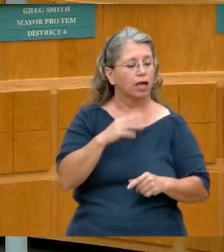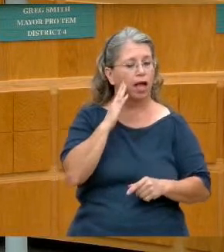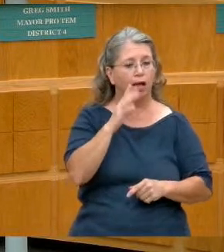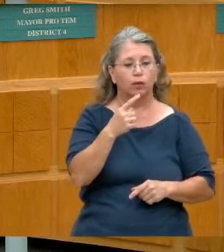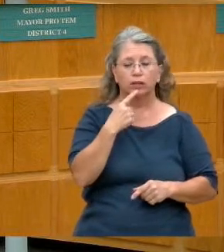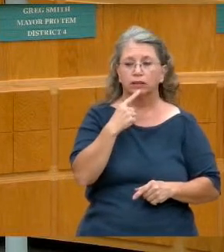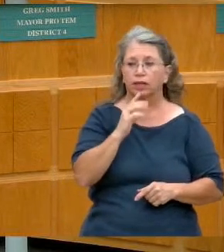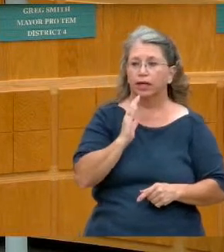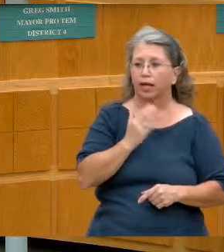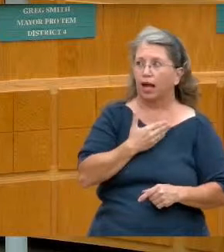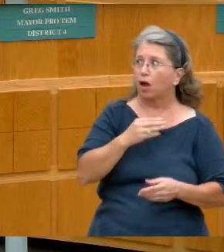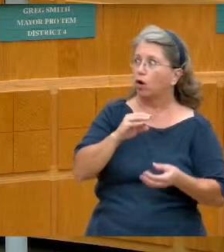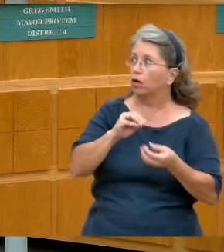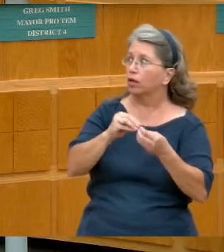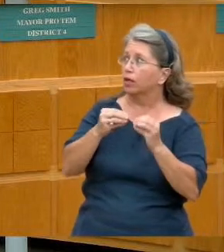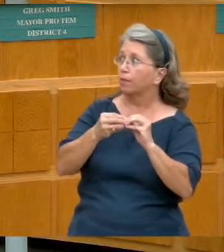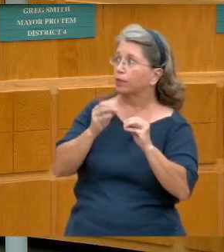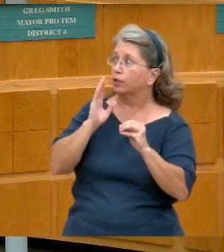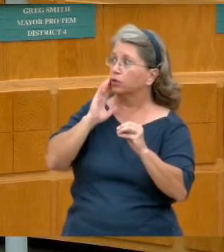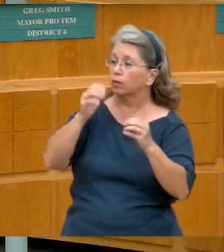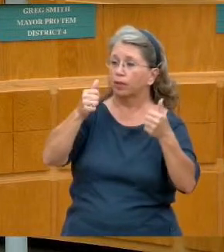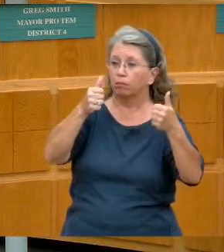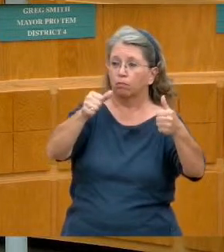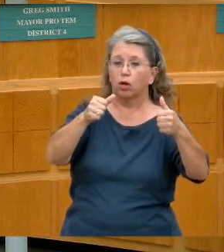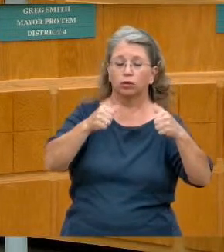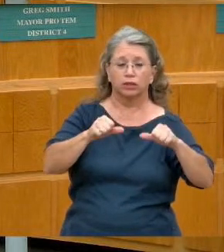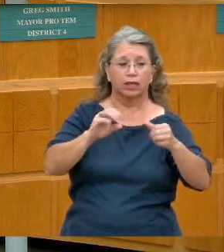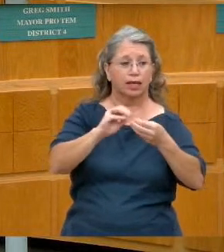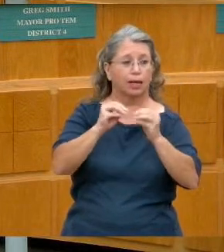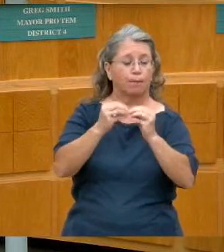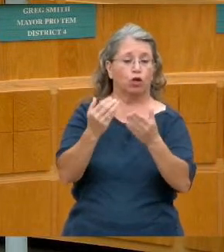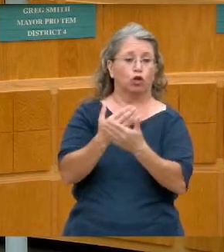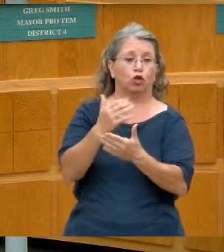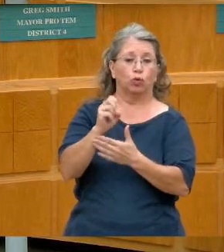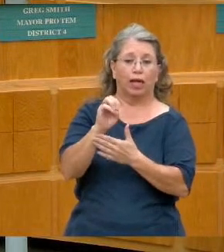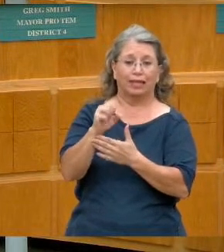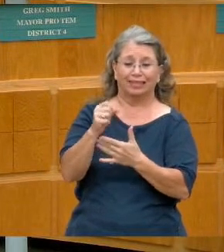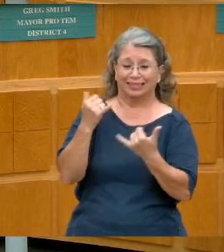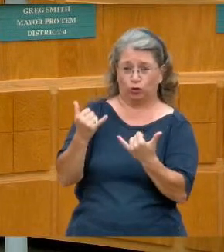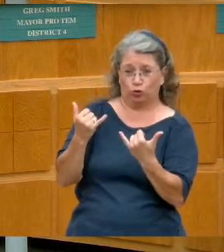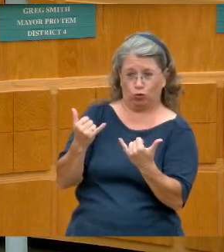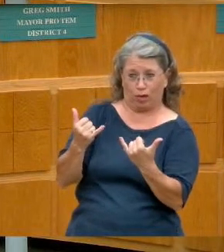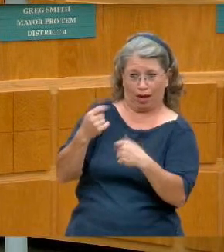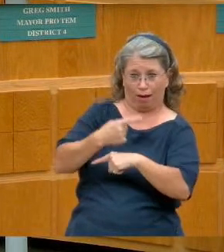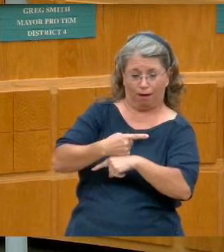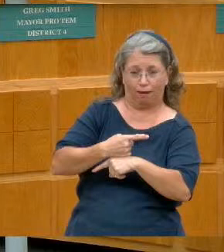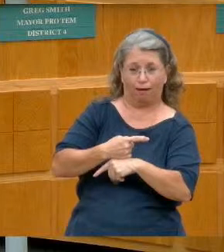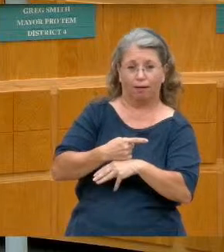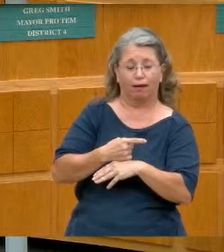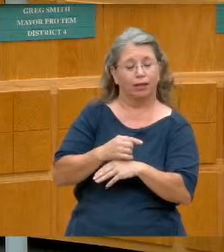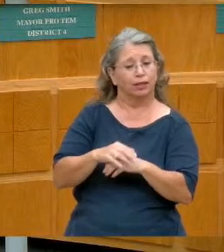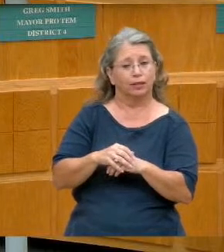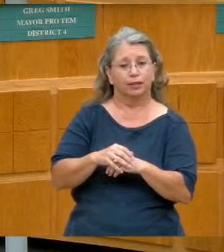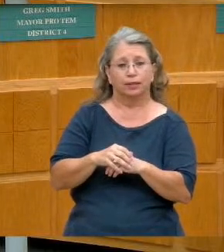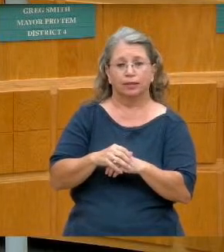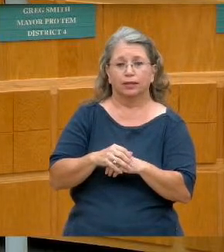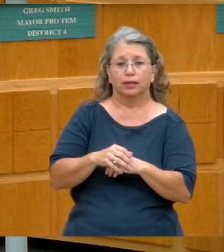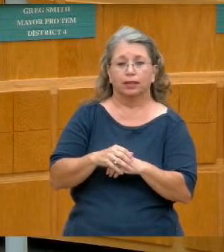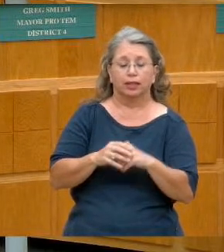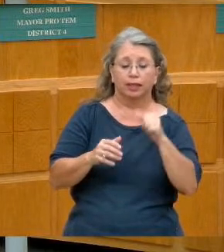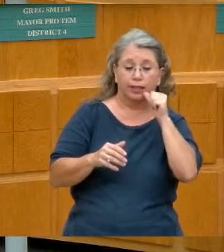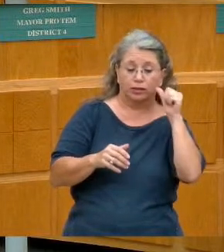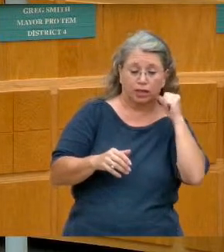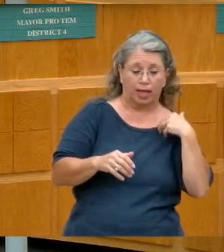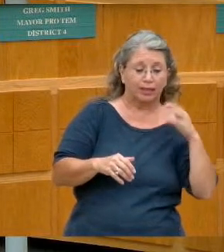our numbers are about to be released, so it's the number for today of new cases just from today is almost identical to yesterday. So yesterday we